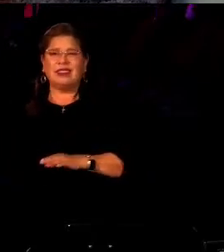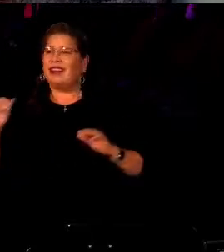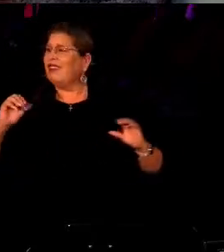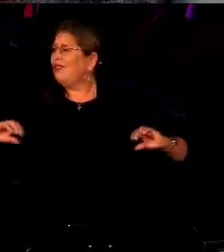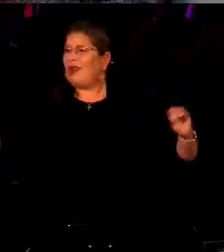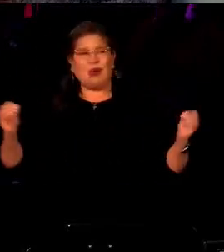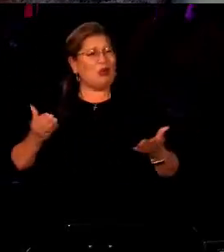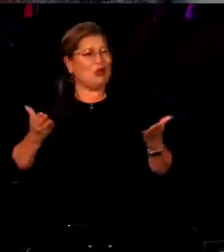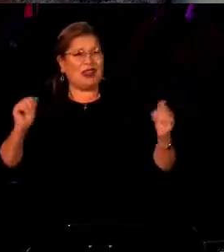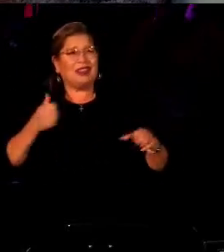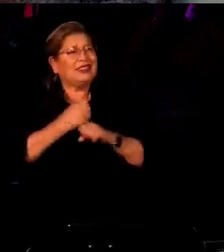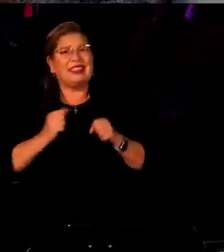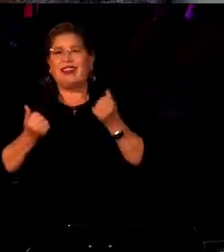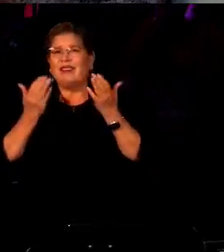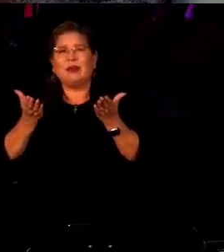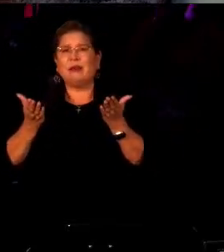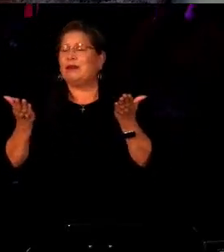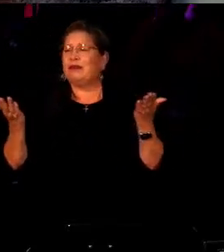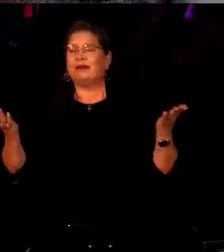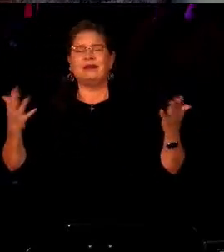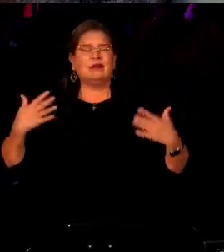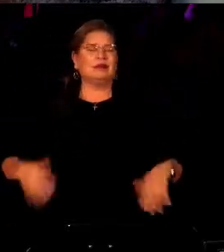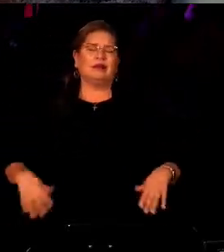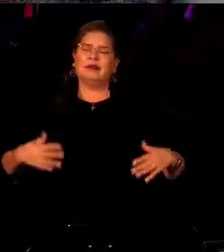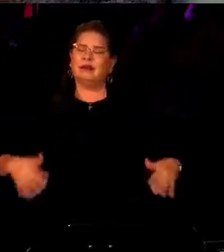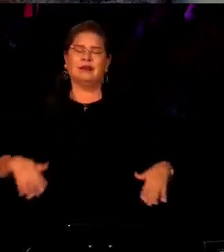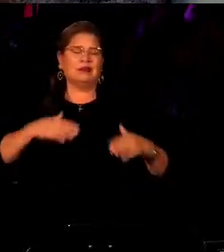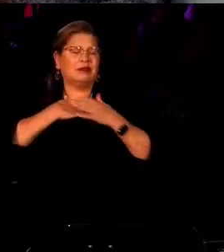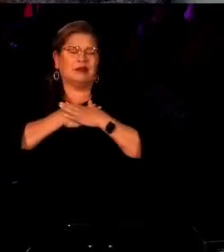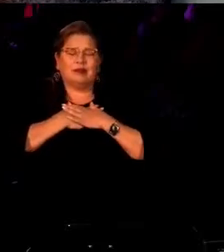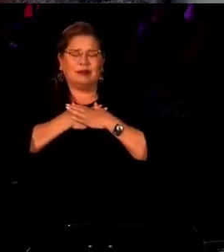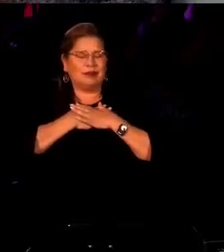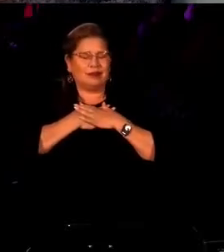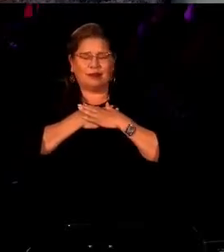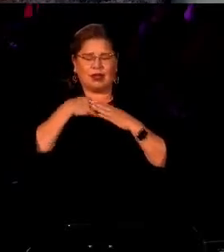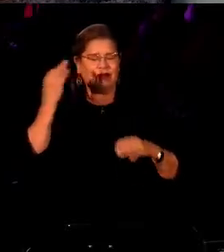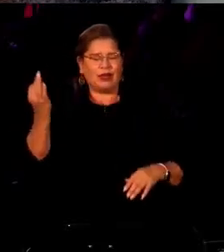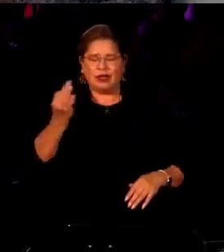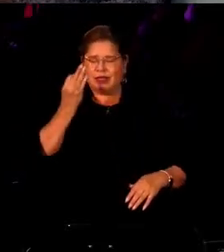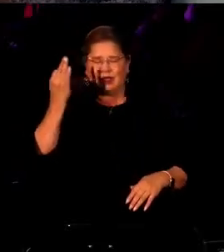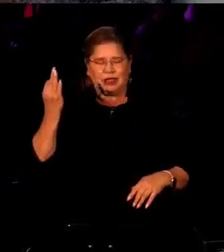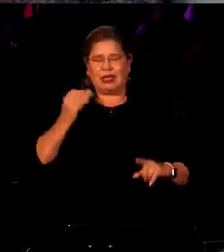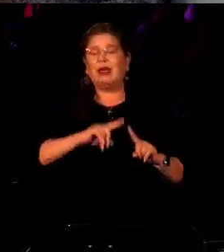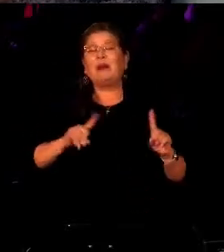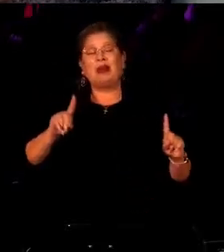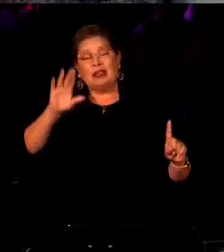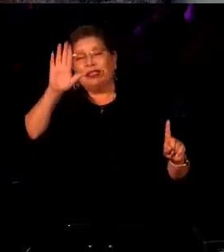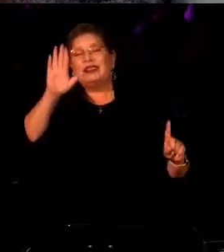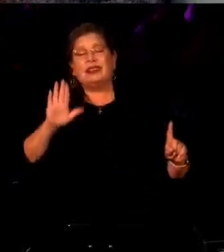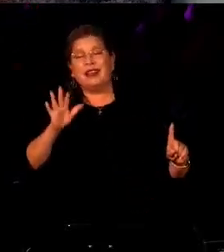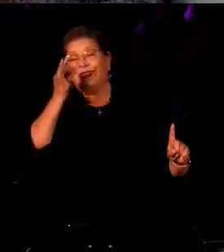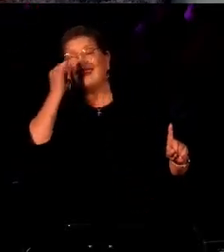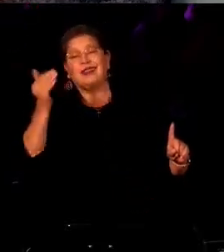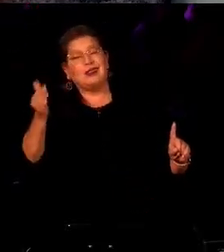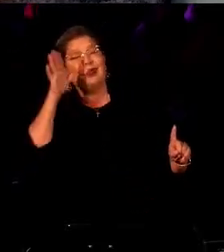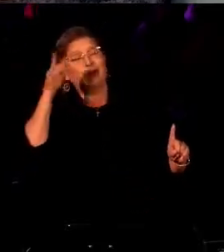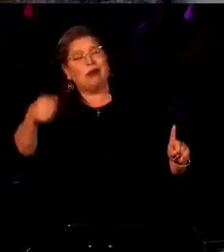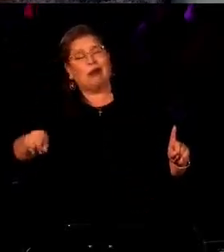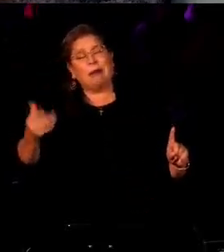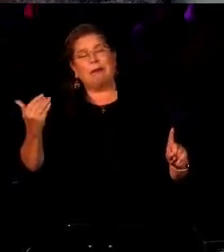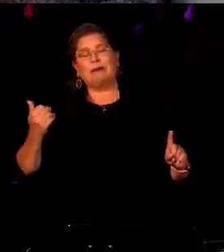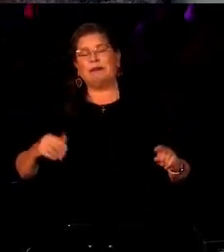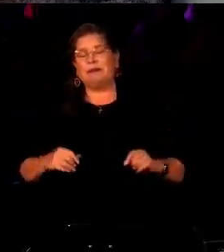nobody save him? Oh, it's Friday, but Sunday's